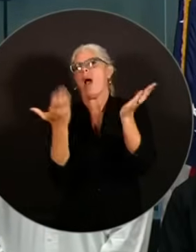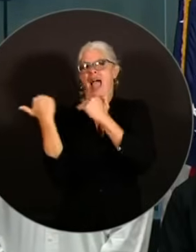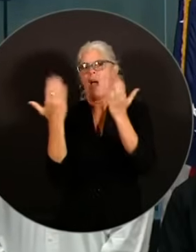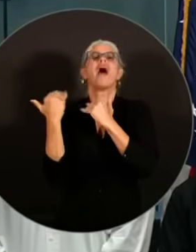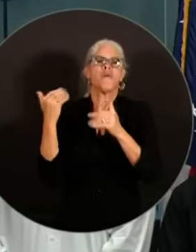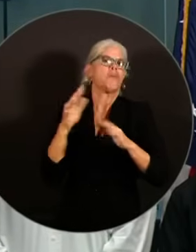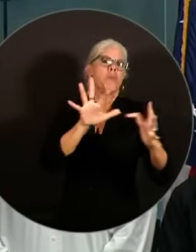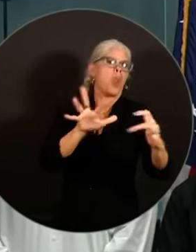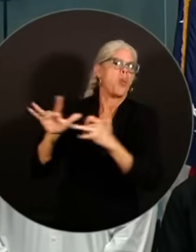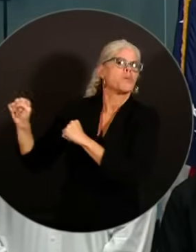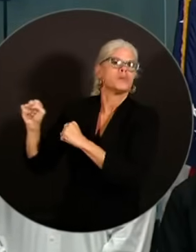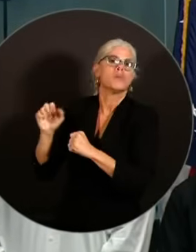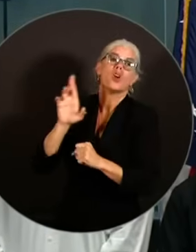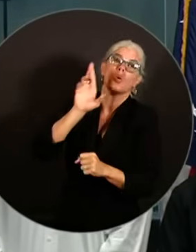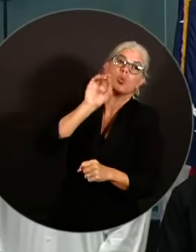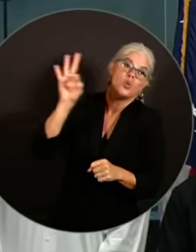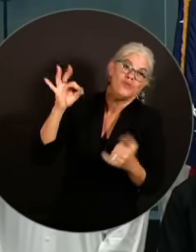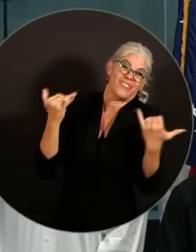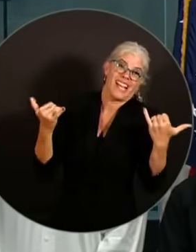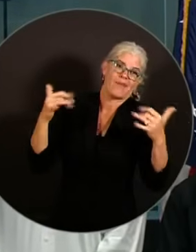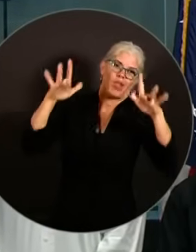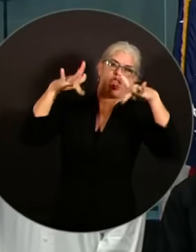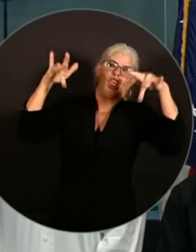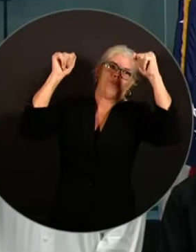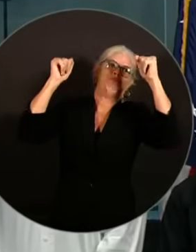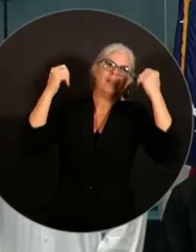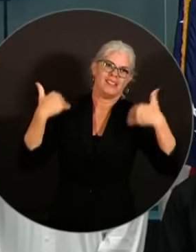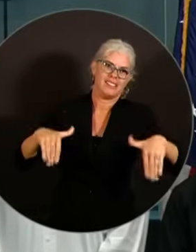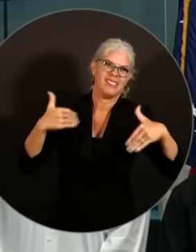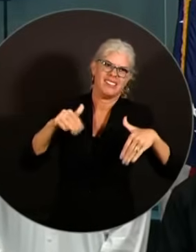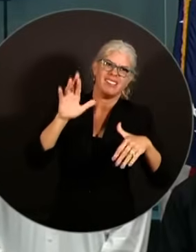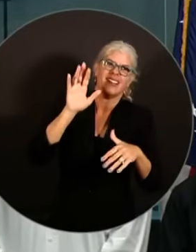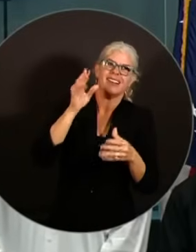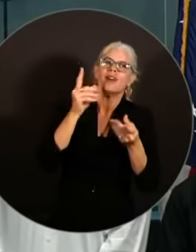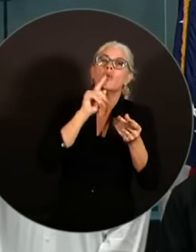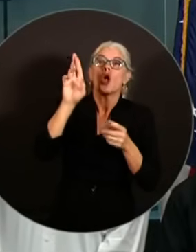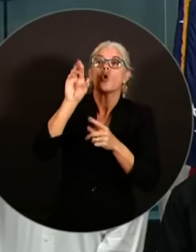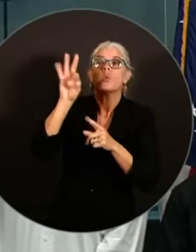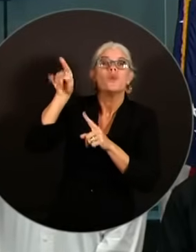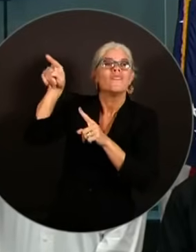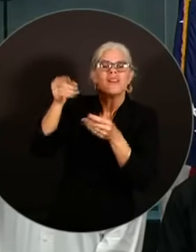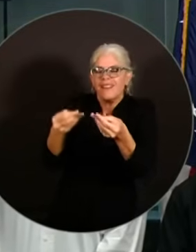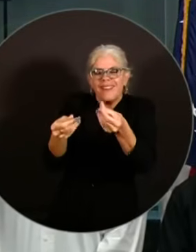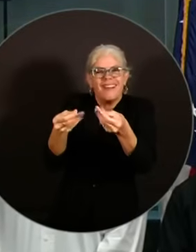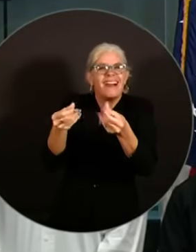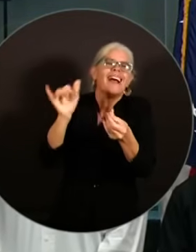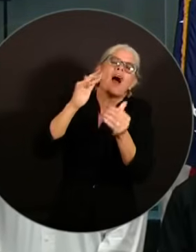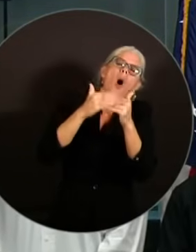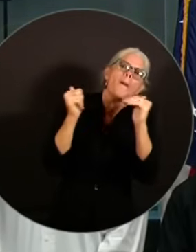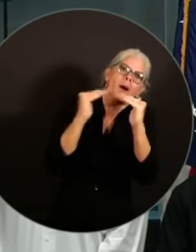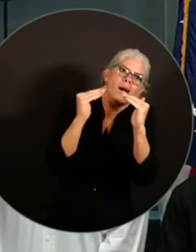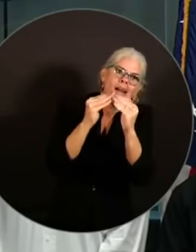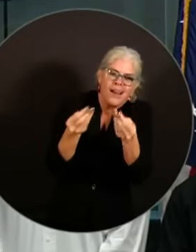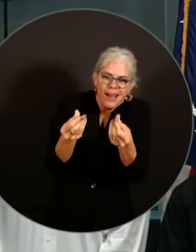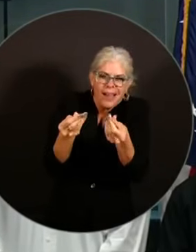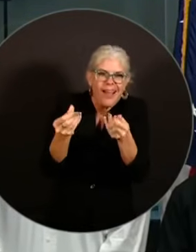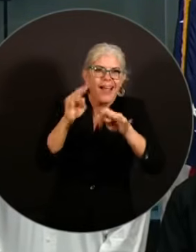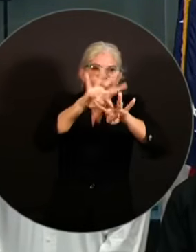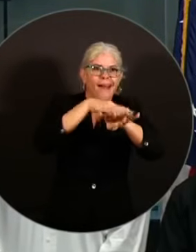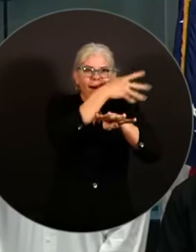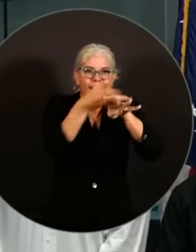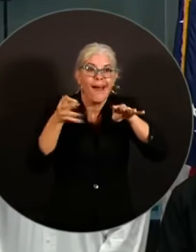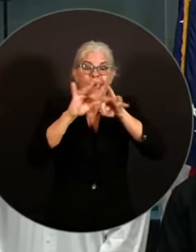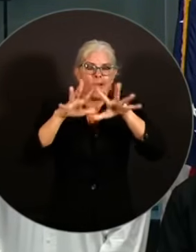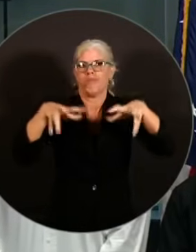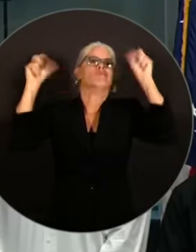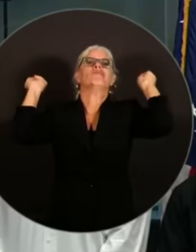you know, you look, I mean, the roof is basically, it's like a fabric almost with that. So that was something that we understood and